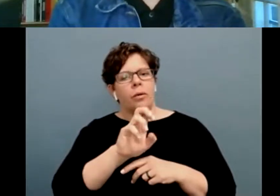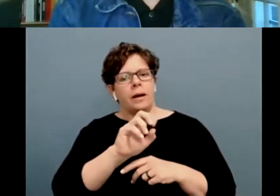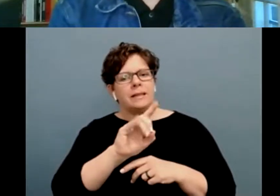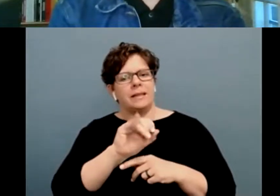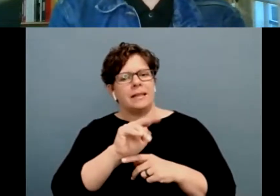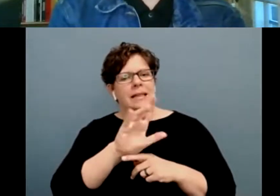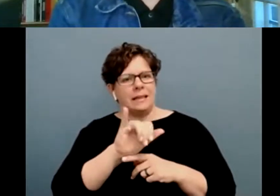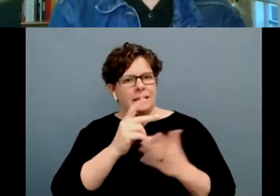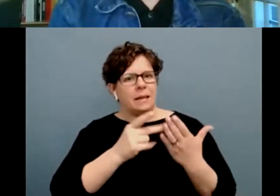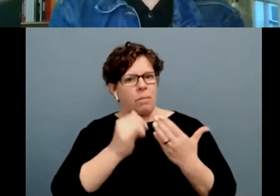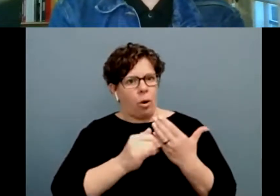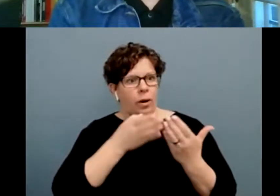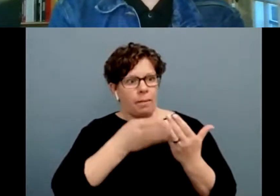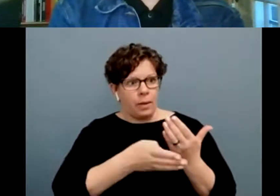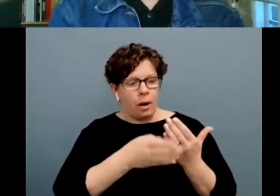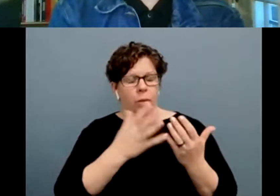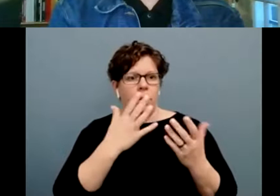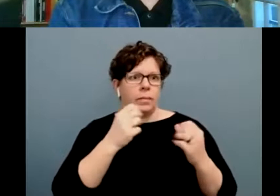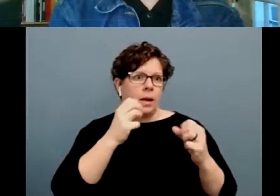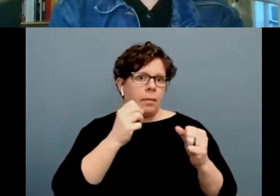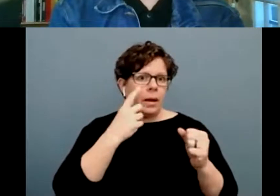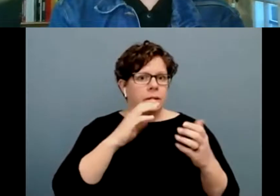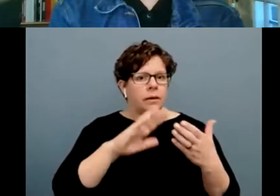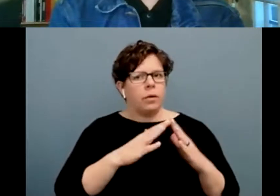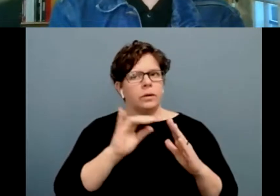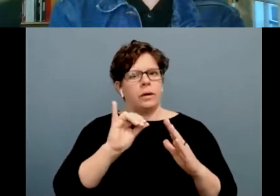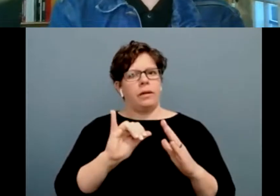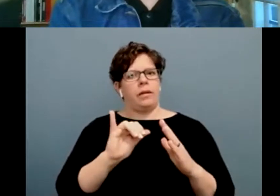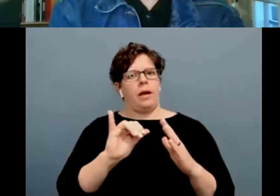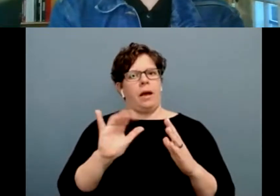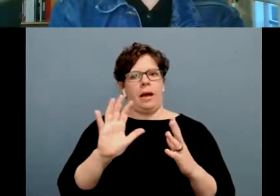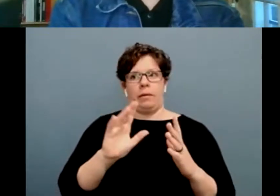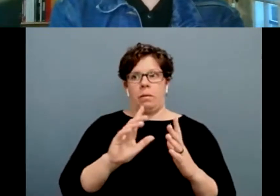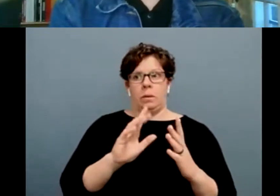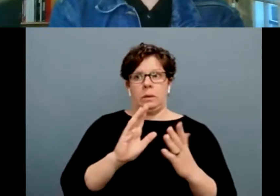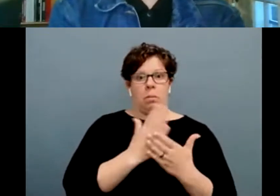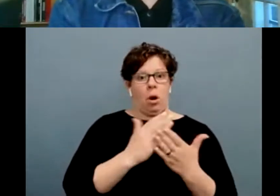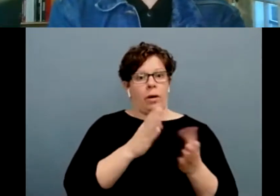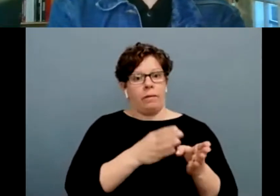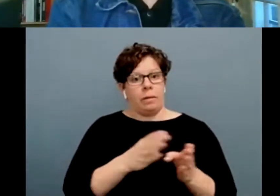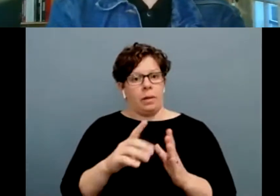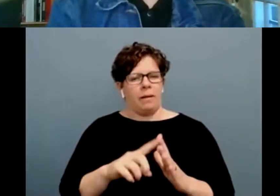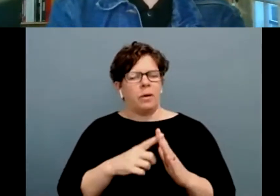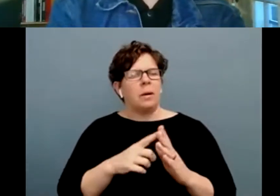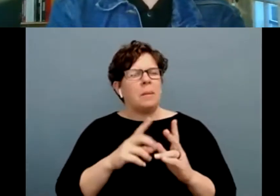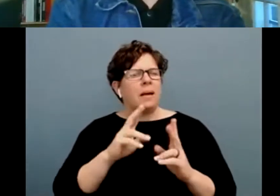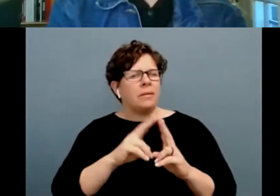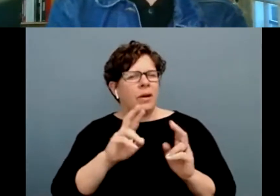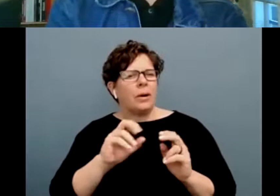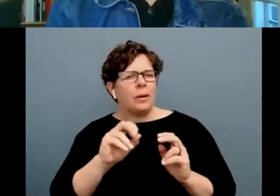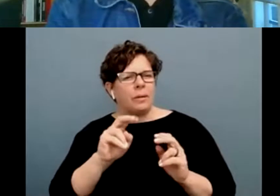came into the full site program from the beginning, which is pretty rare for these types of